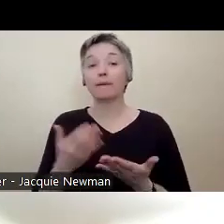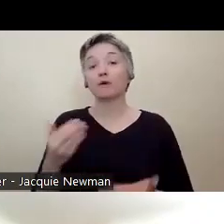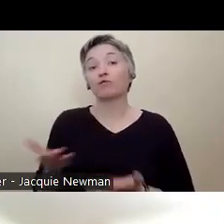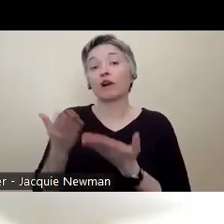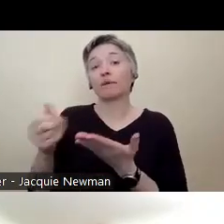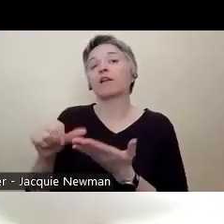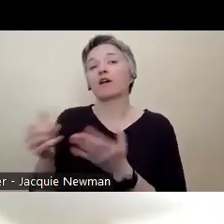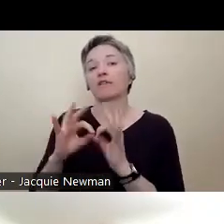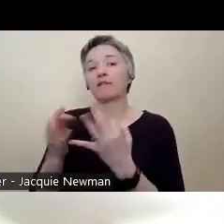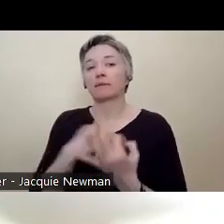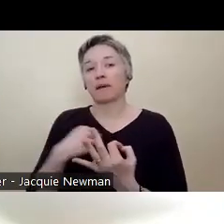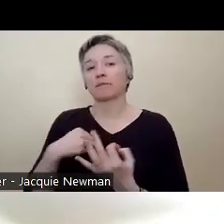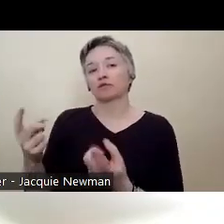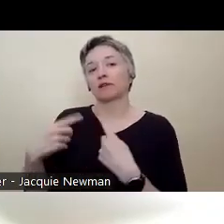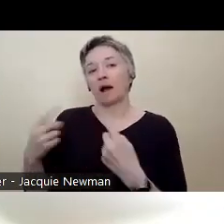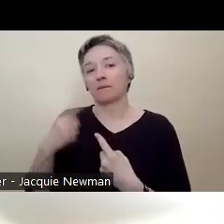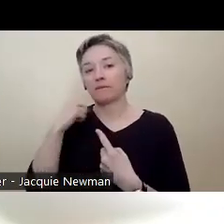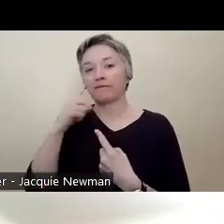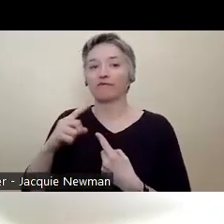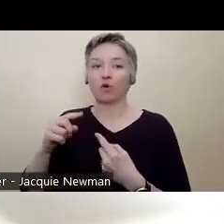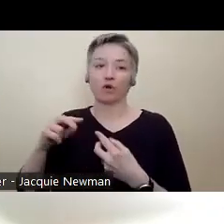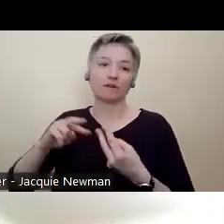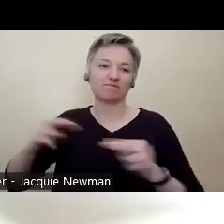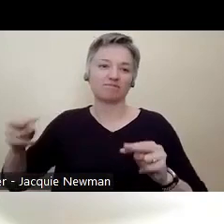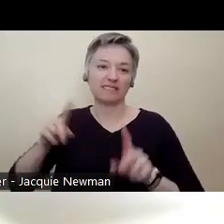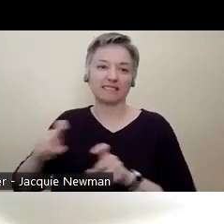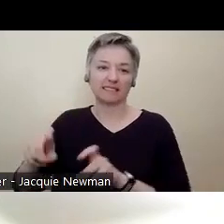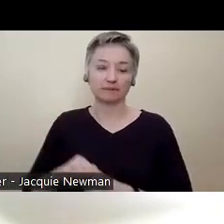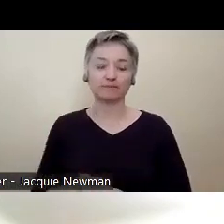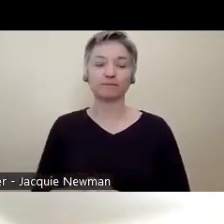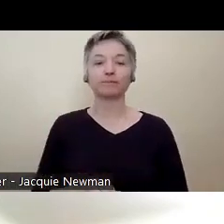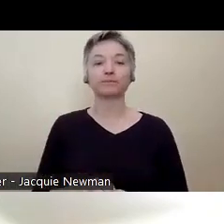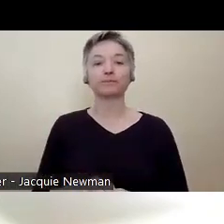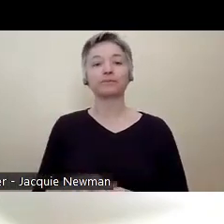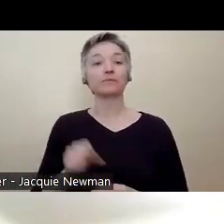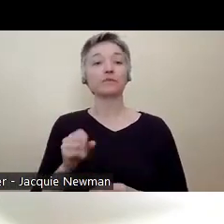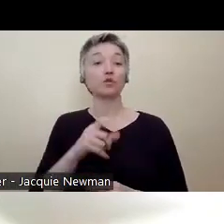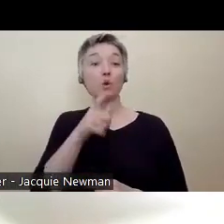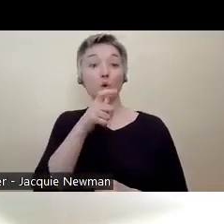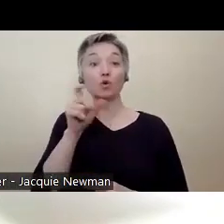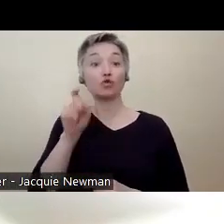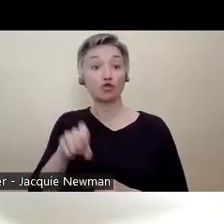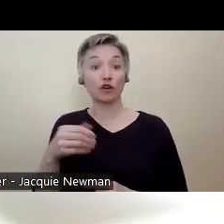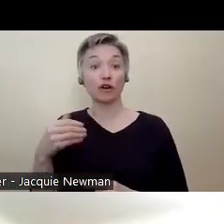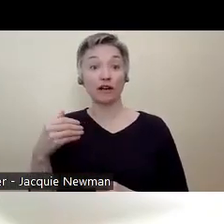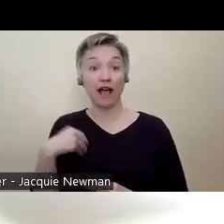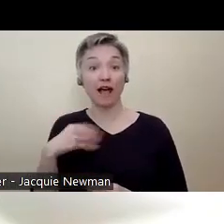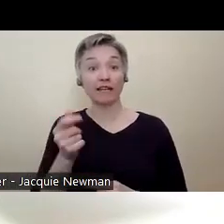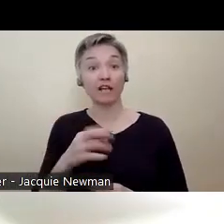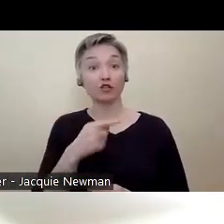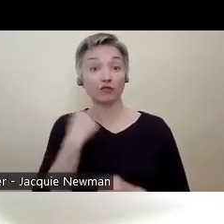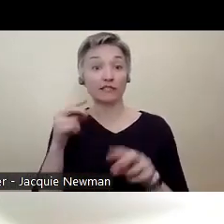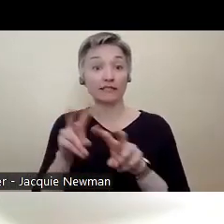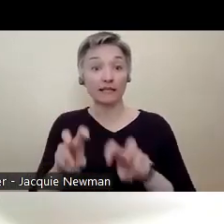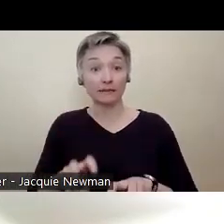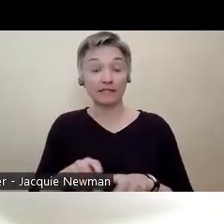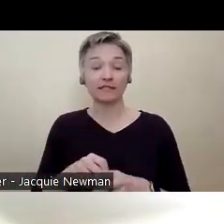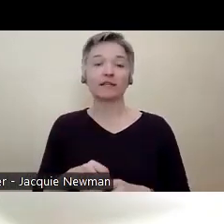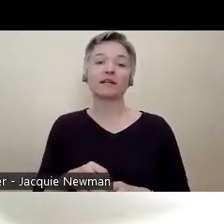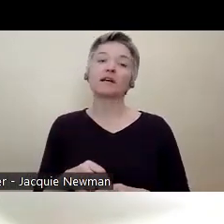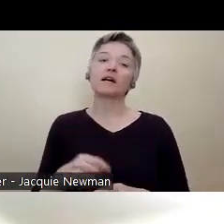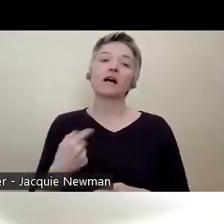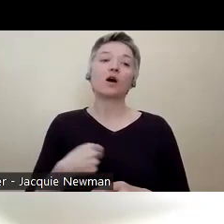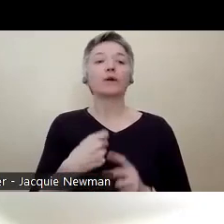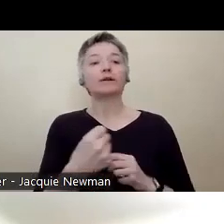testing. So who should have a hereditary cancer risk assessment? We get a lot of messages from